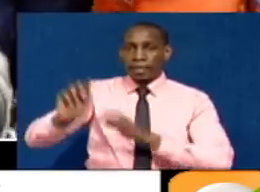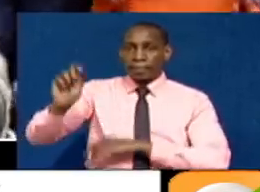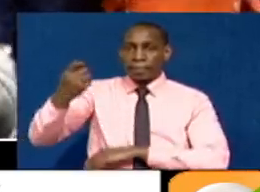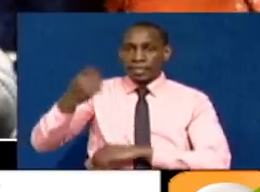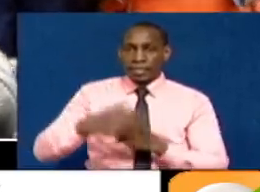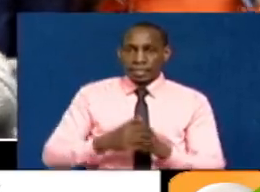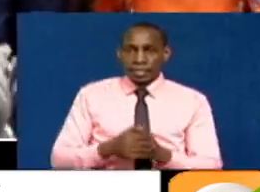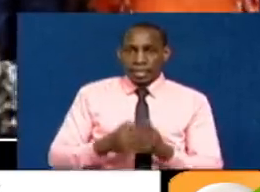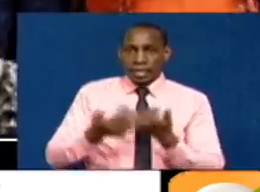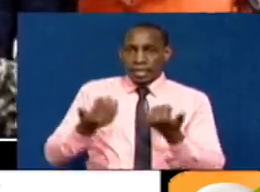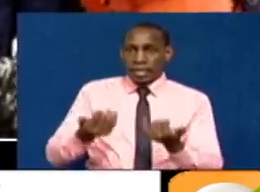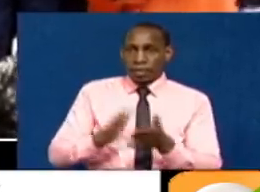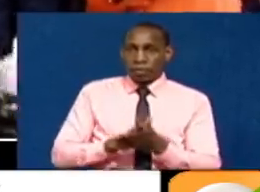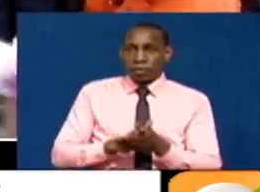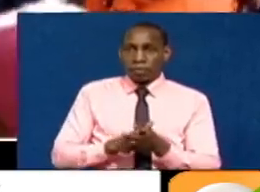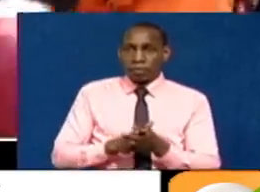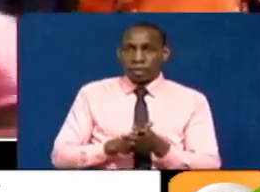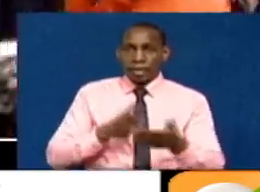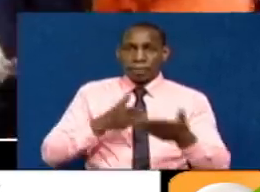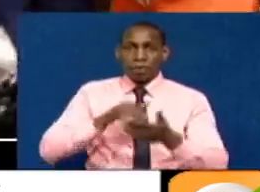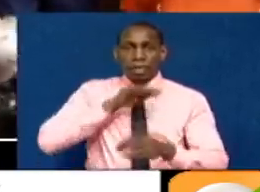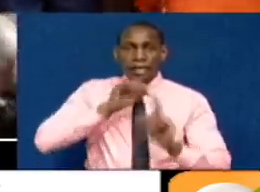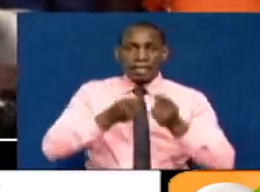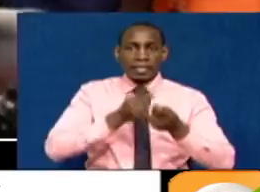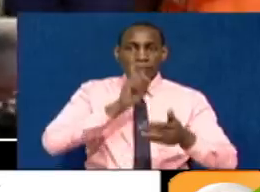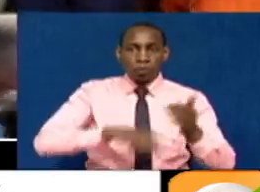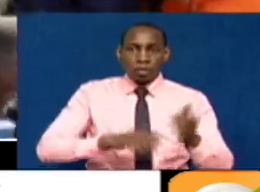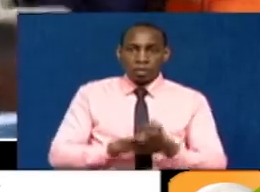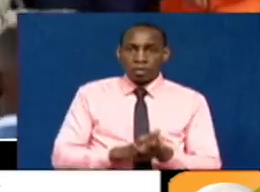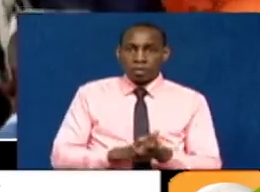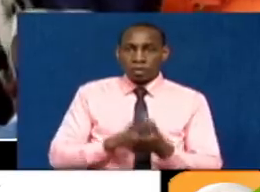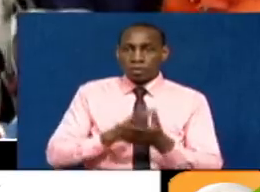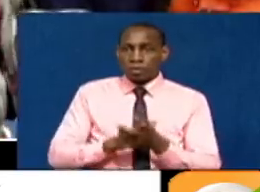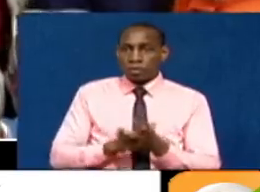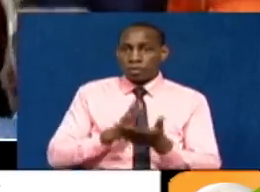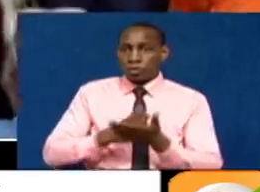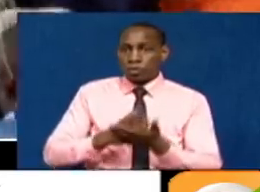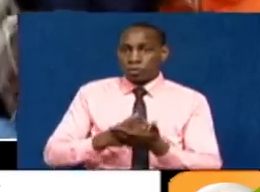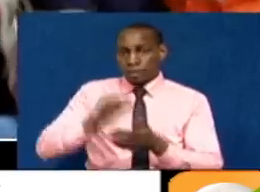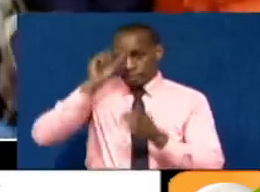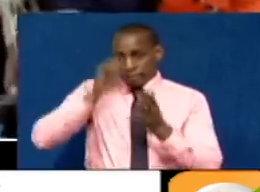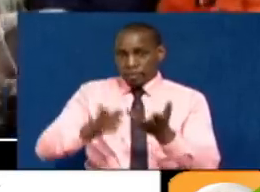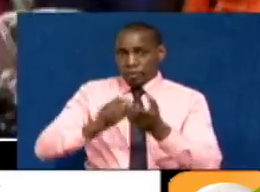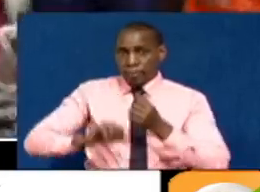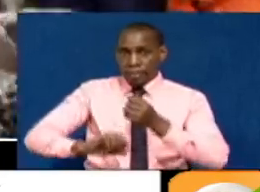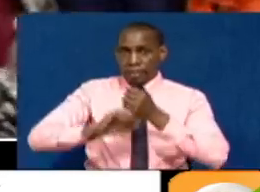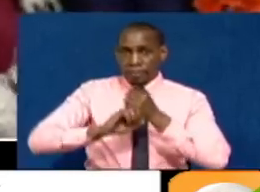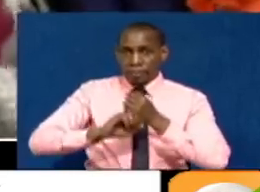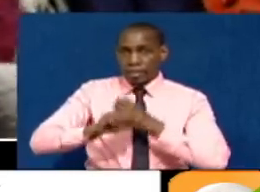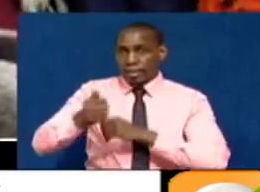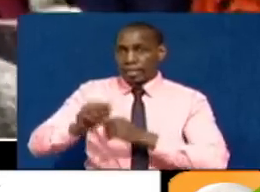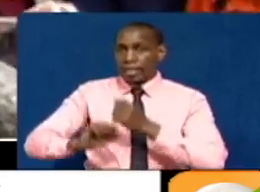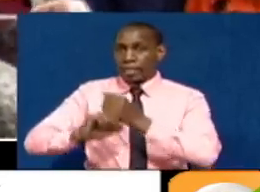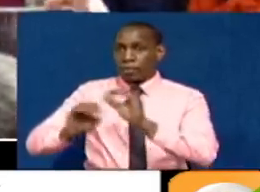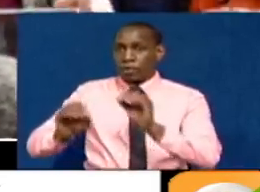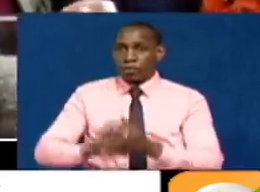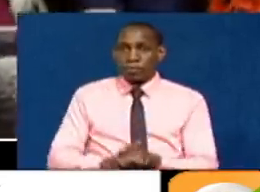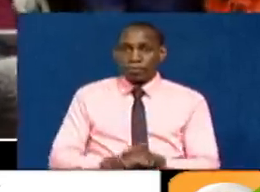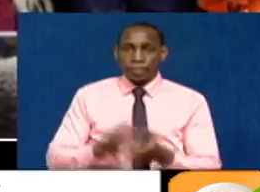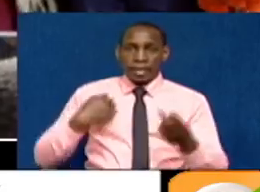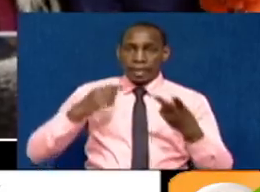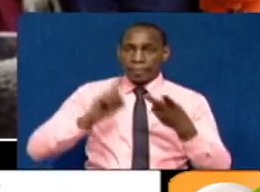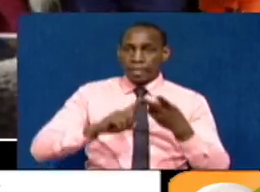So what will she deny the Raila Odinga team? Yes, we spoke about how many governors are supporting him currently and how many are not.